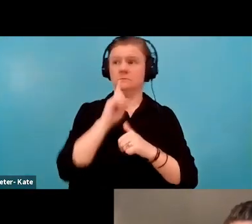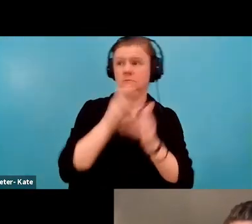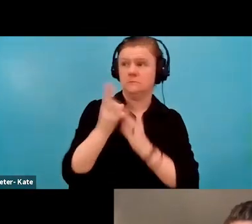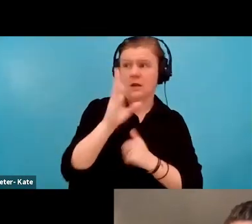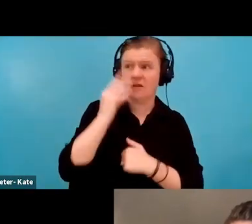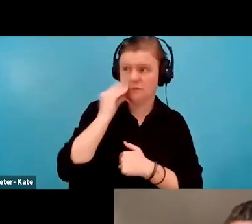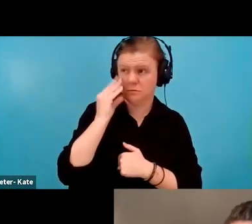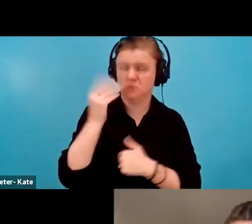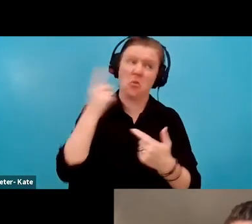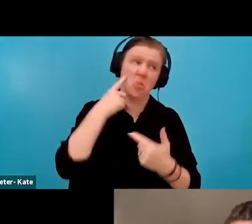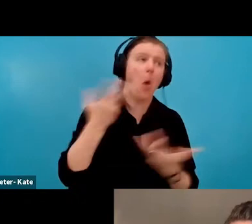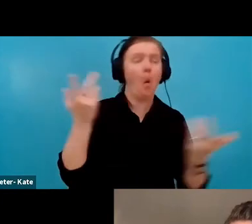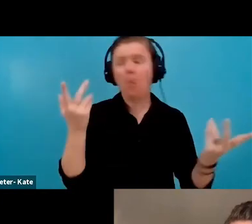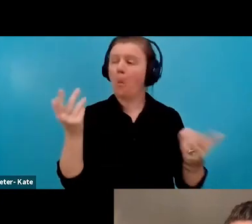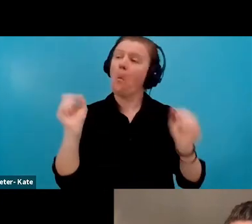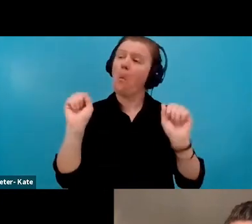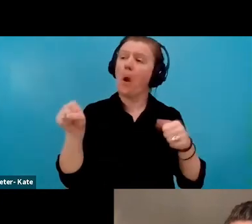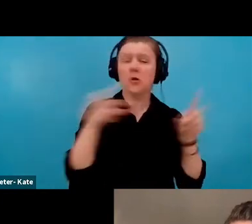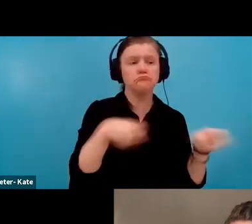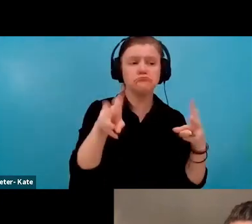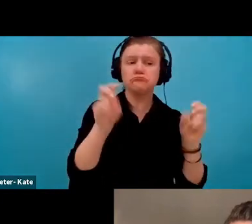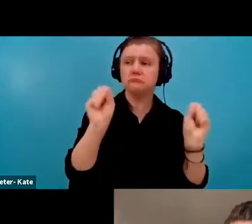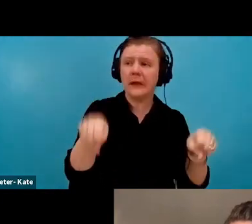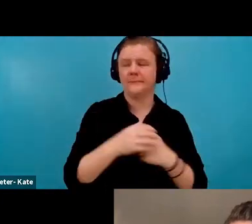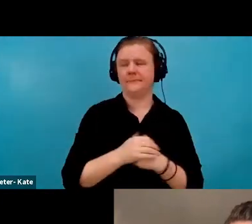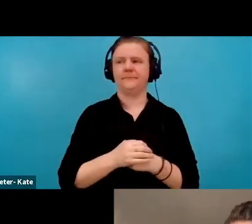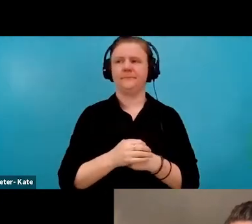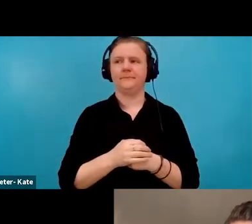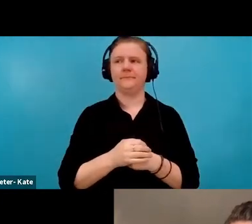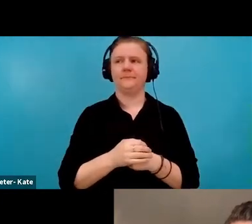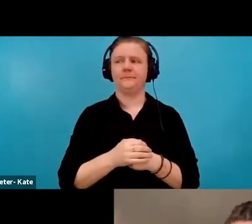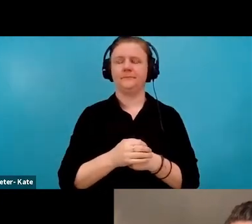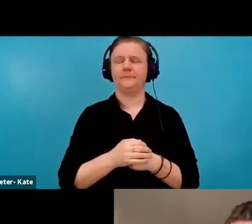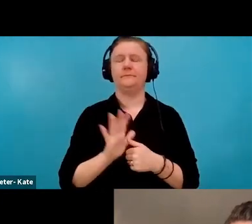I, you know, figured I would just figure it out.